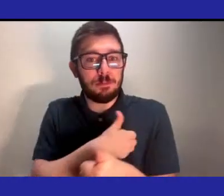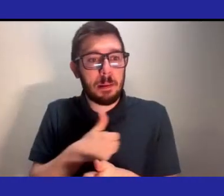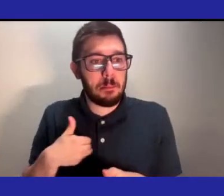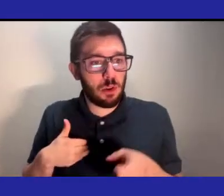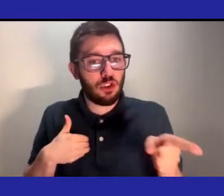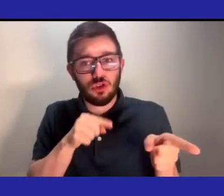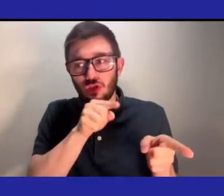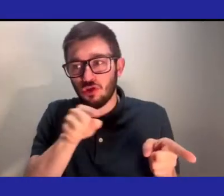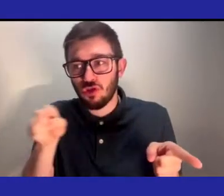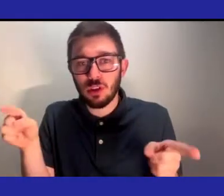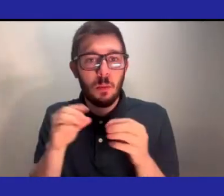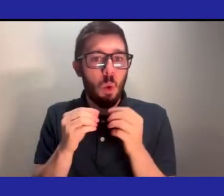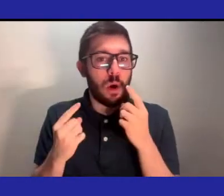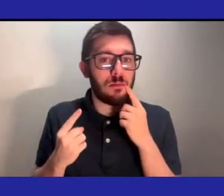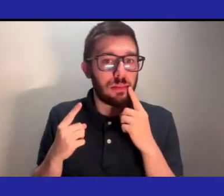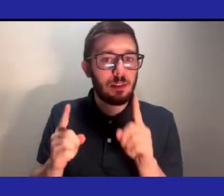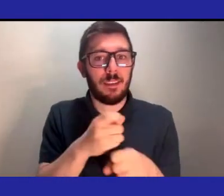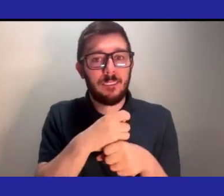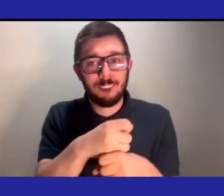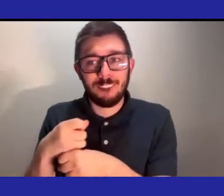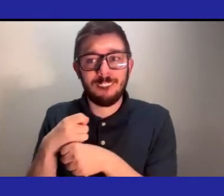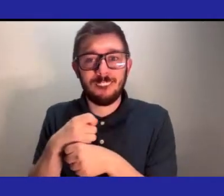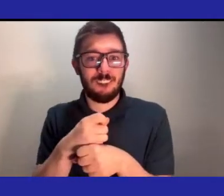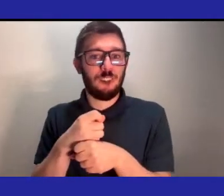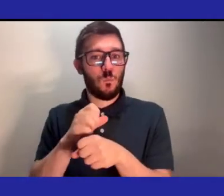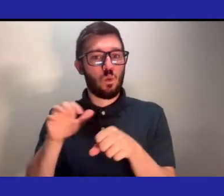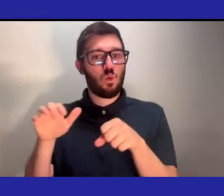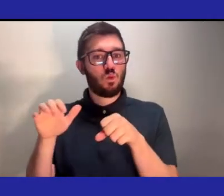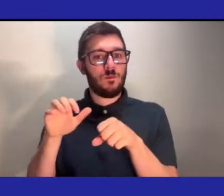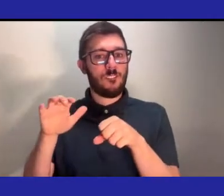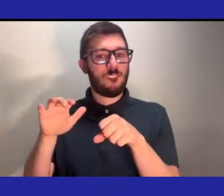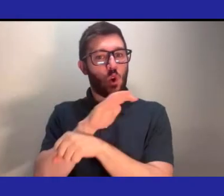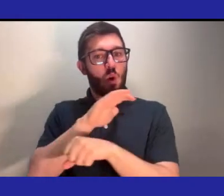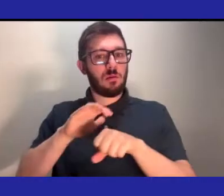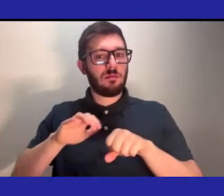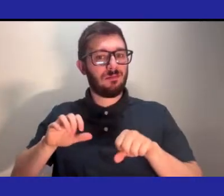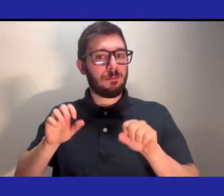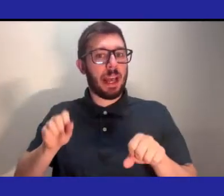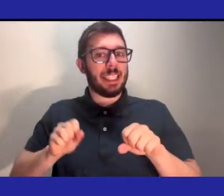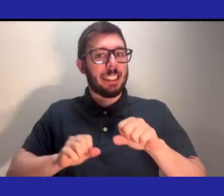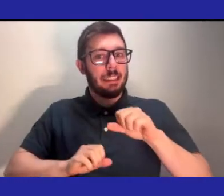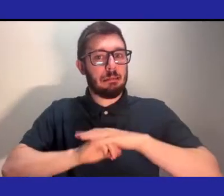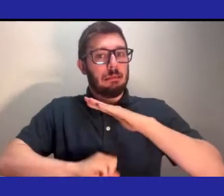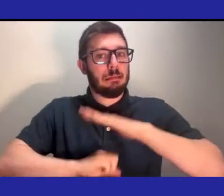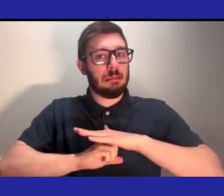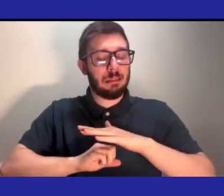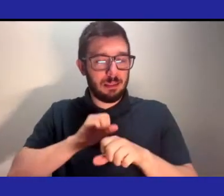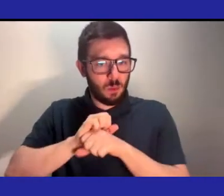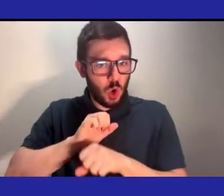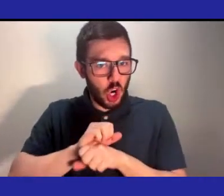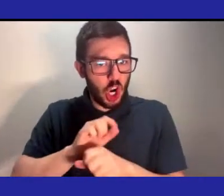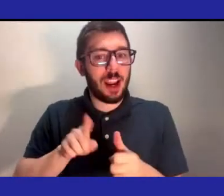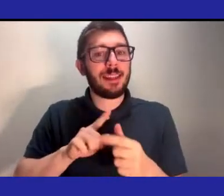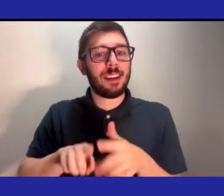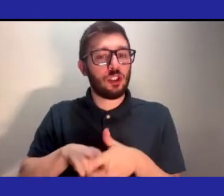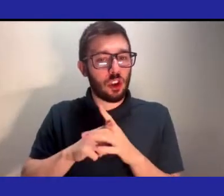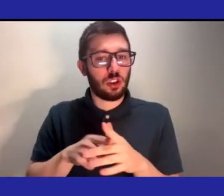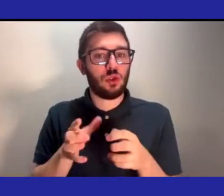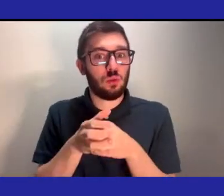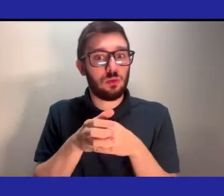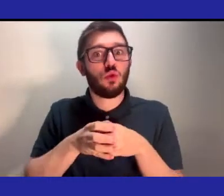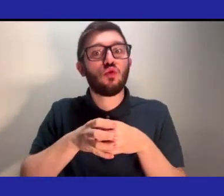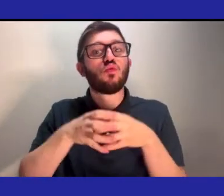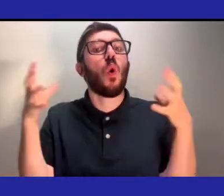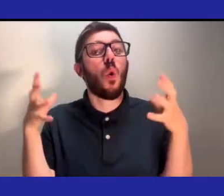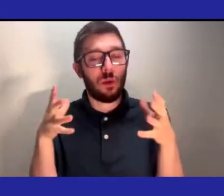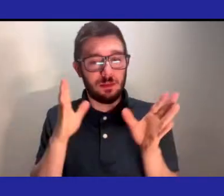have everybody work to their full capacity, and then through efficiencies, we can start to grow. And that brings us into phase 3, where